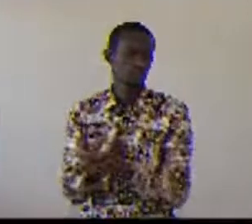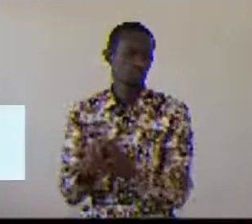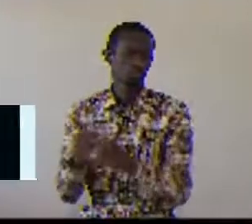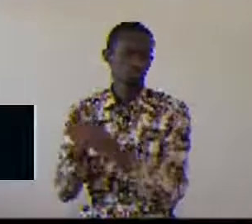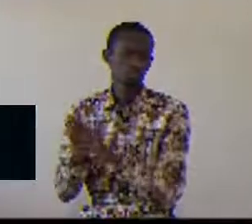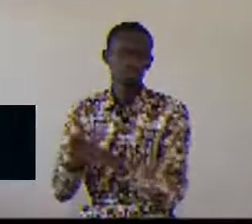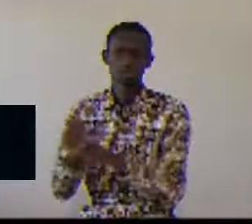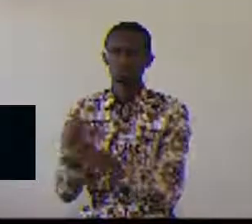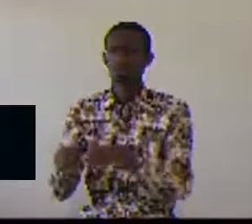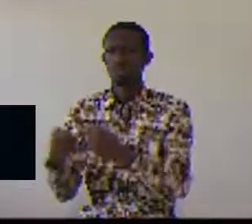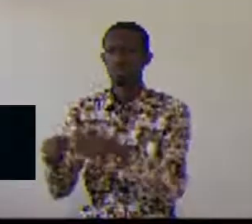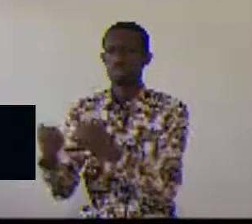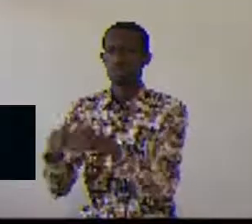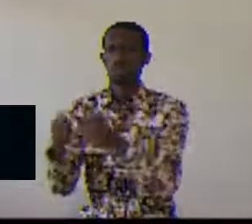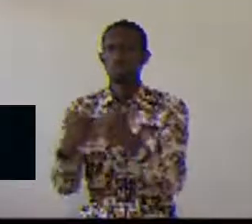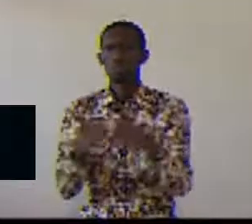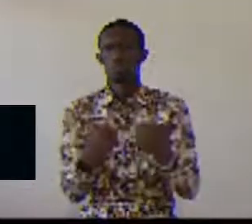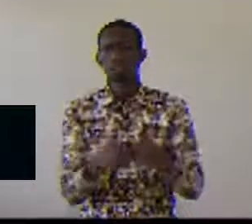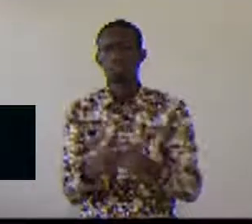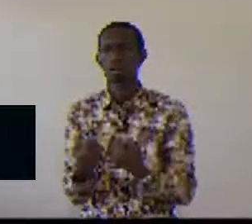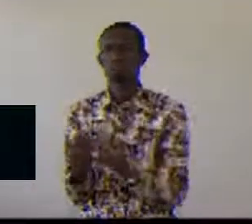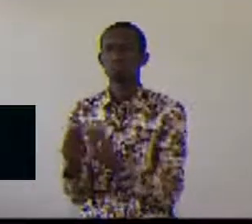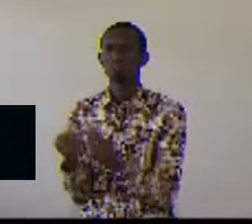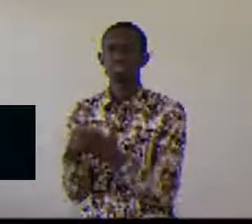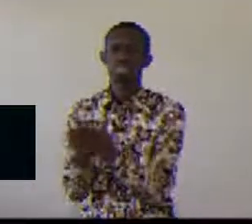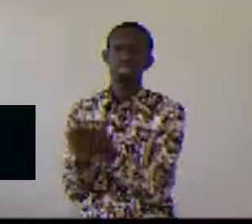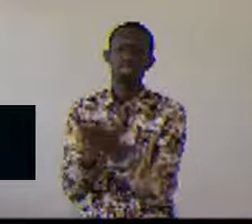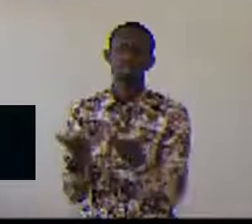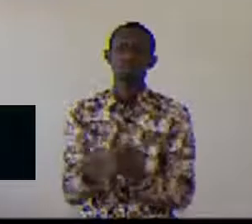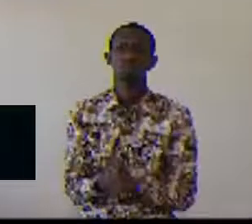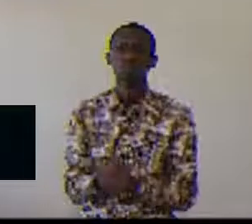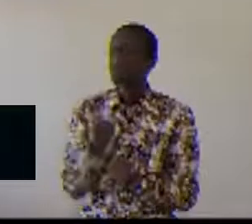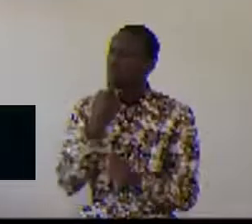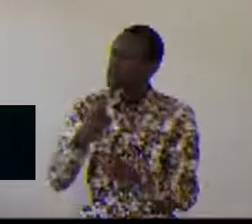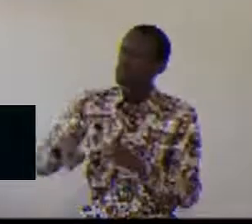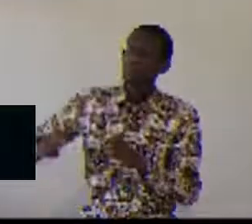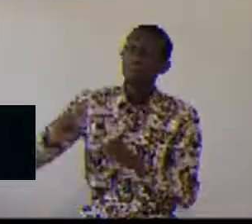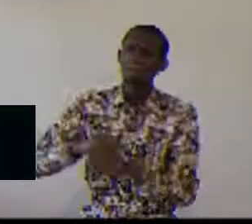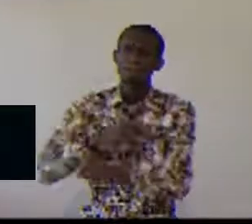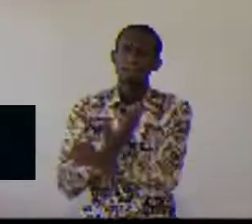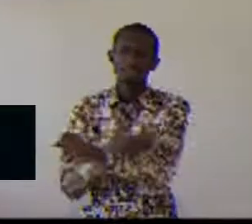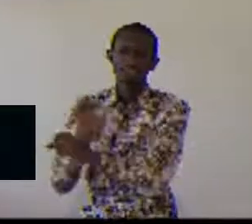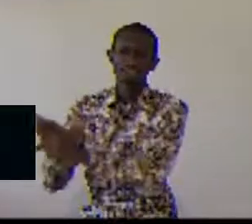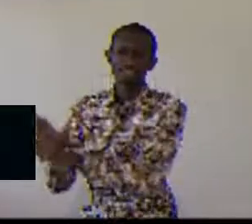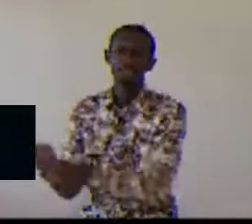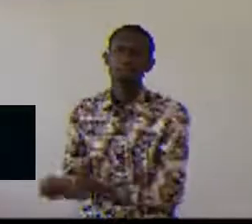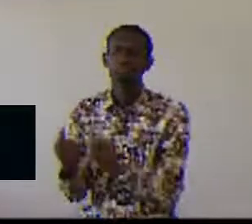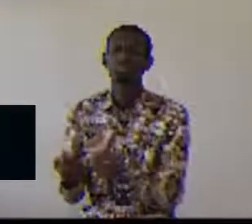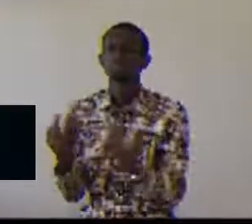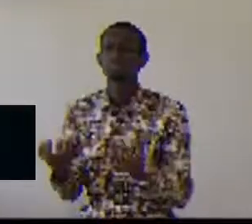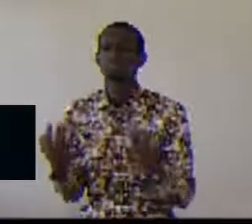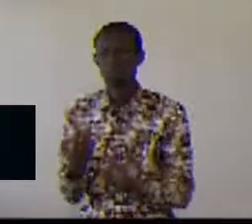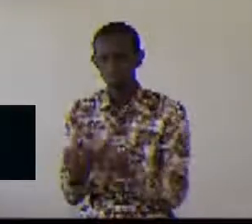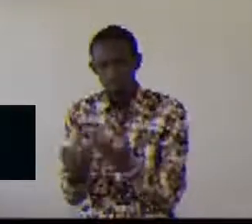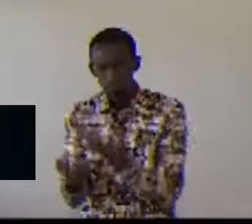And if we are saying that we need some energy to weaken those attractive forces, we have to consider